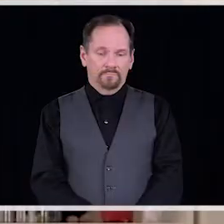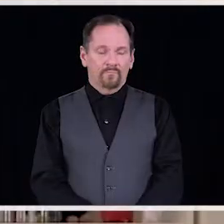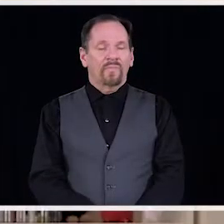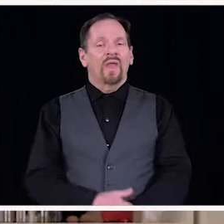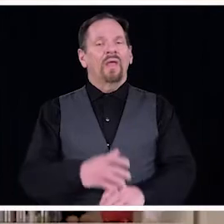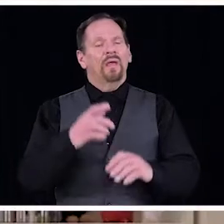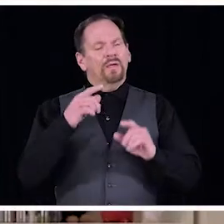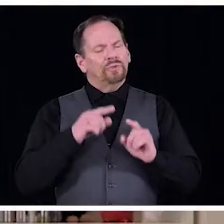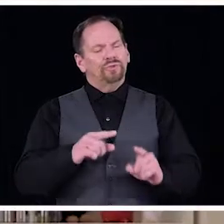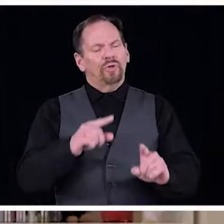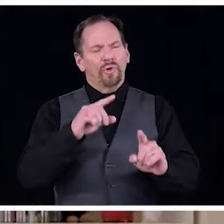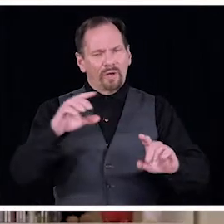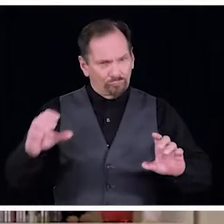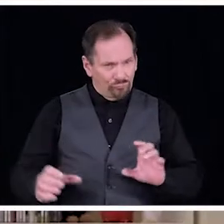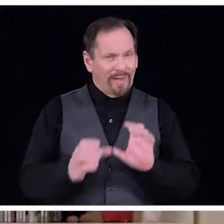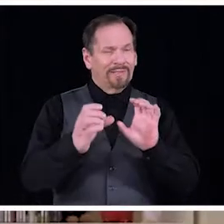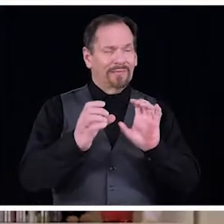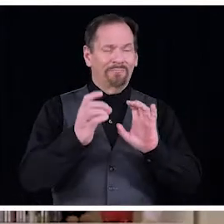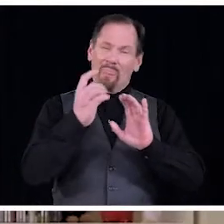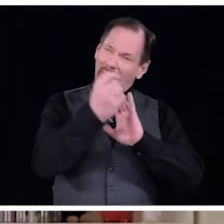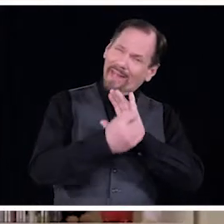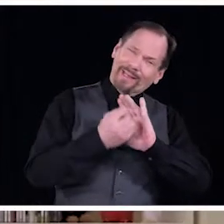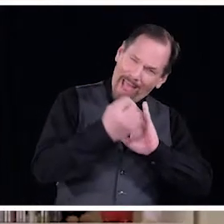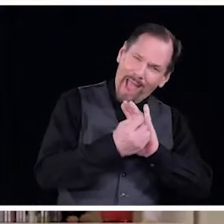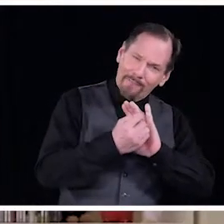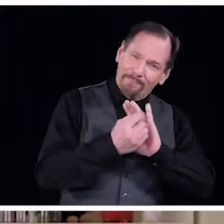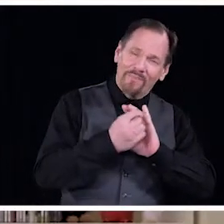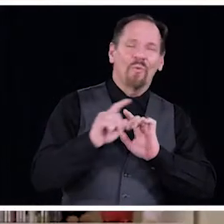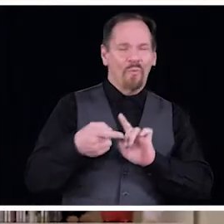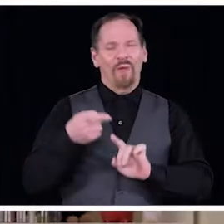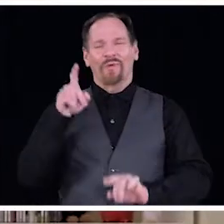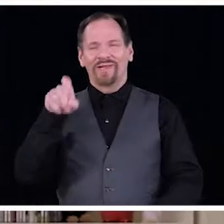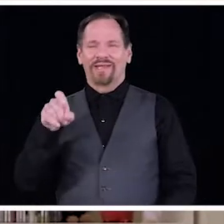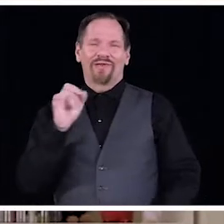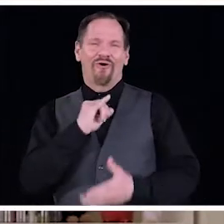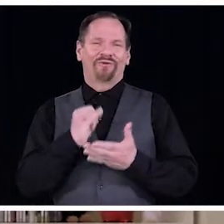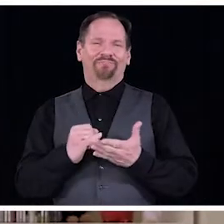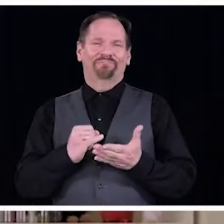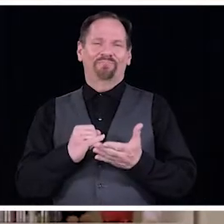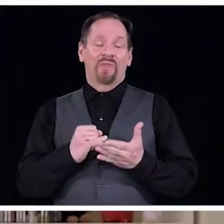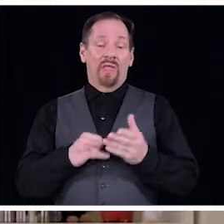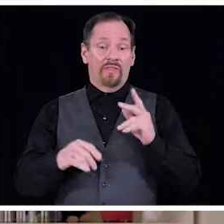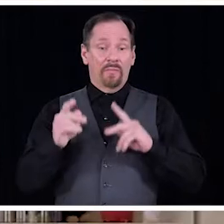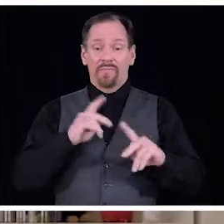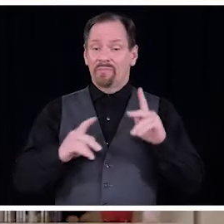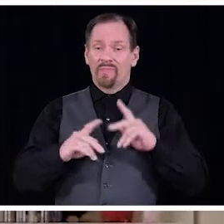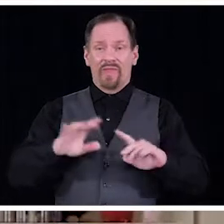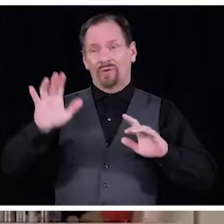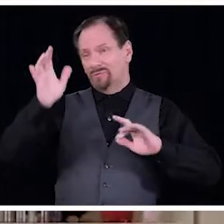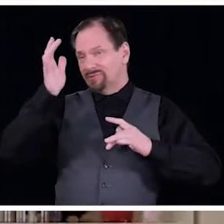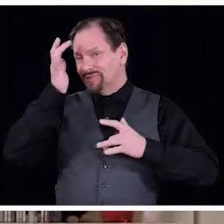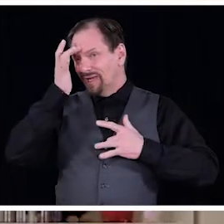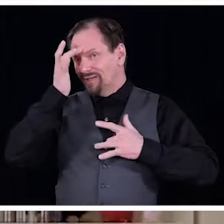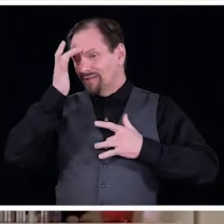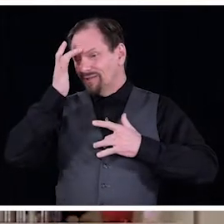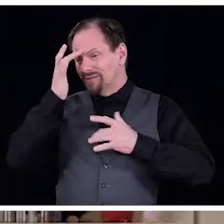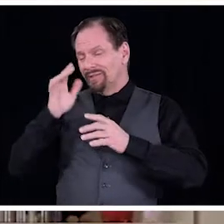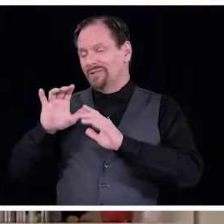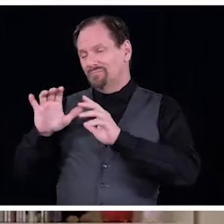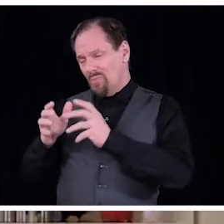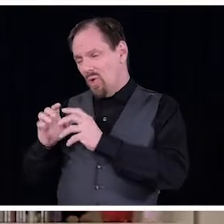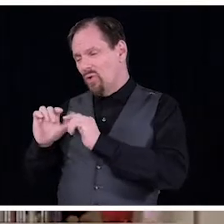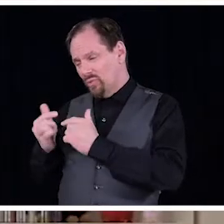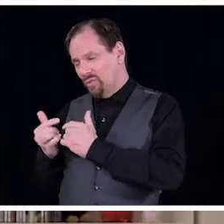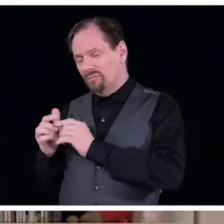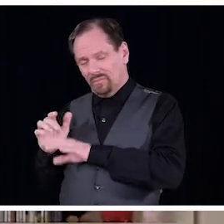Times of crisis like these are exactly when we need the arts the most. While those who are afflicted by the virus are in the minority, all